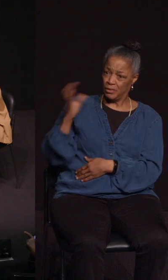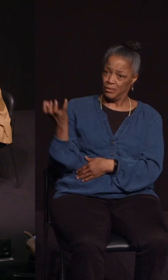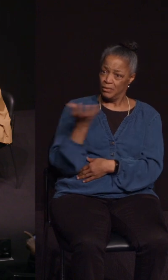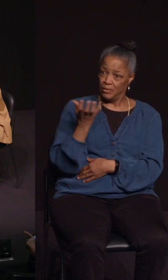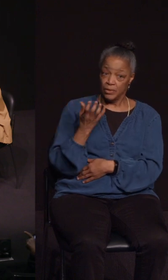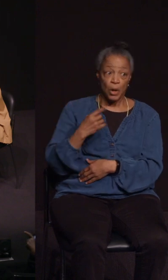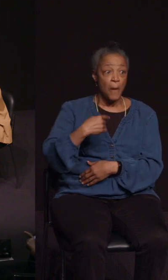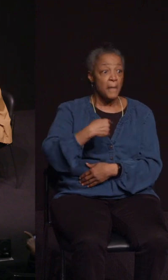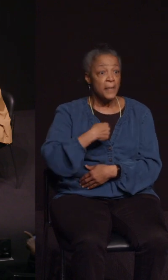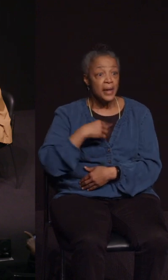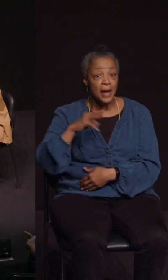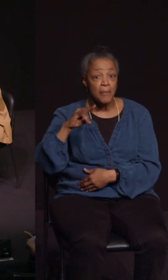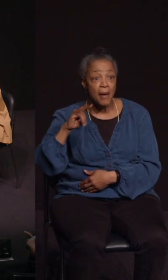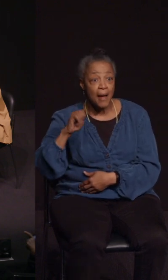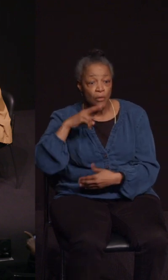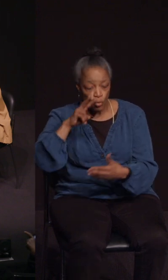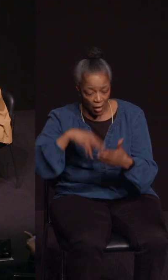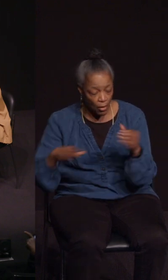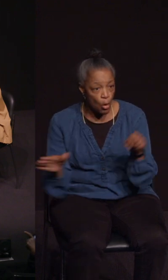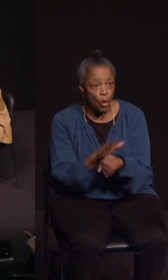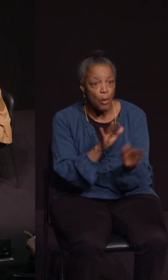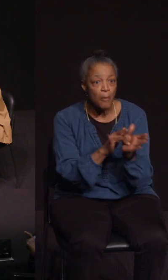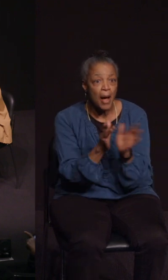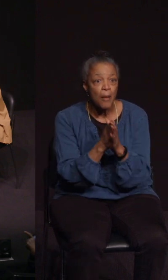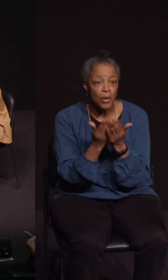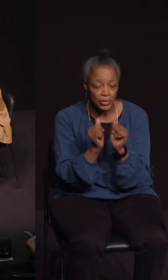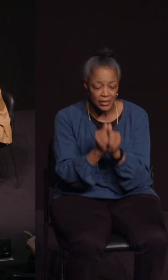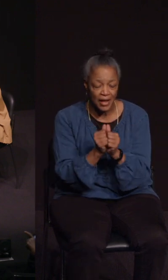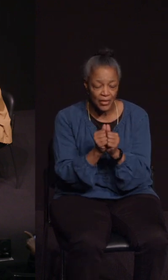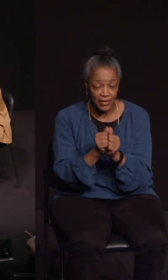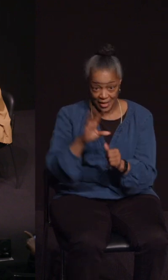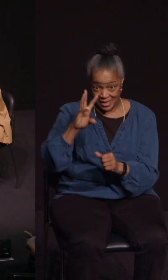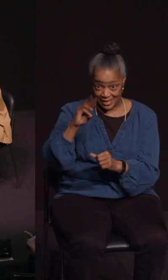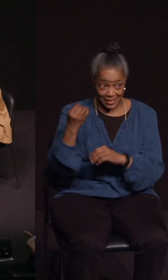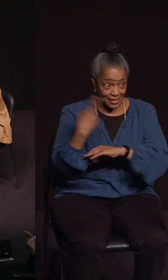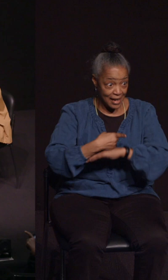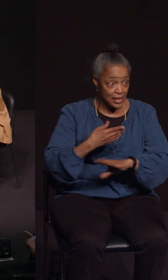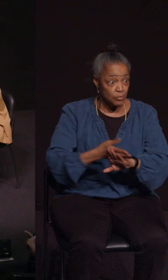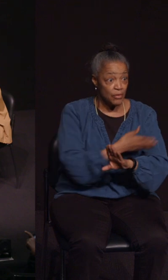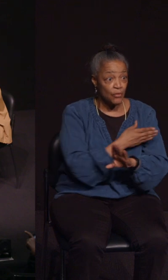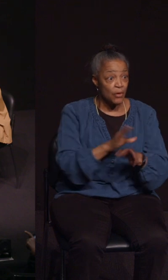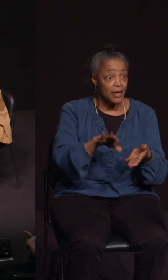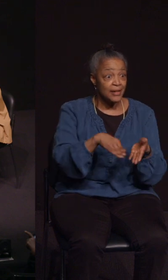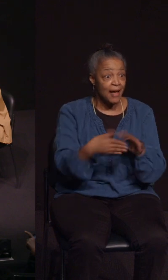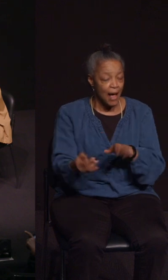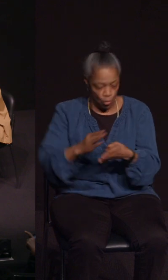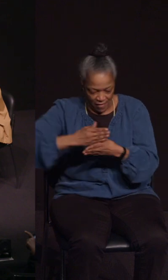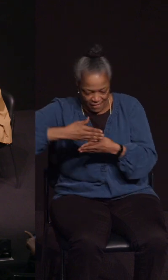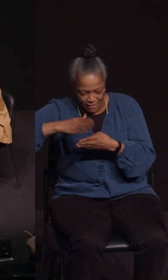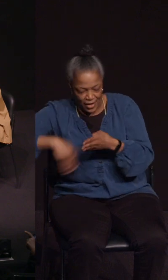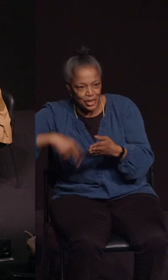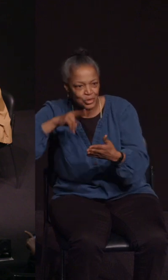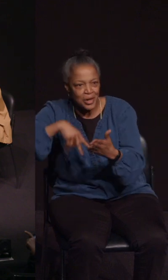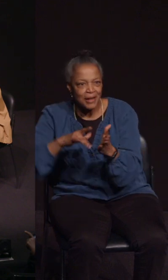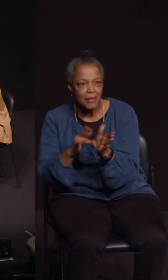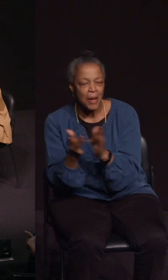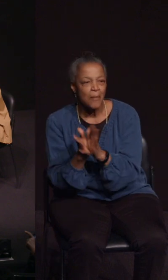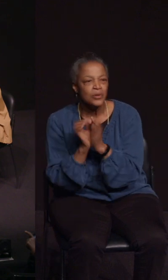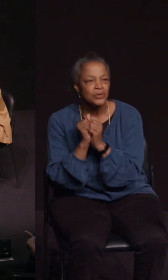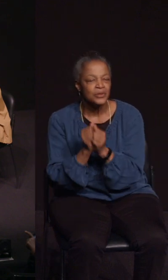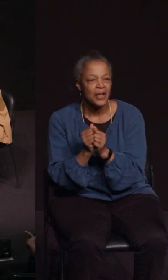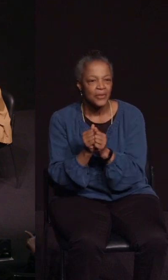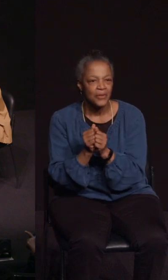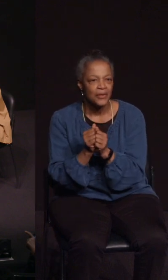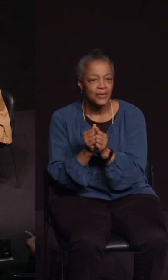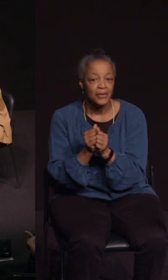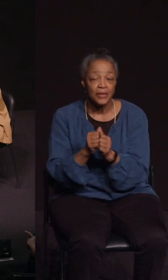entire Bible together. And about 60 days before his death, we finished it. And Mike began to